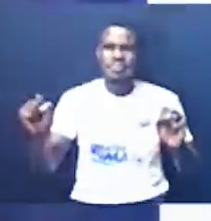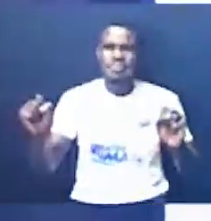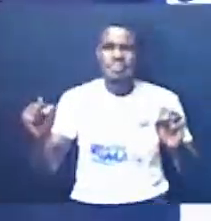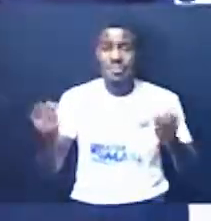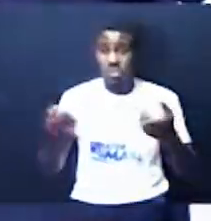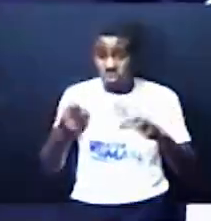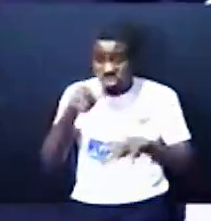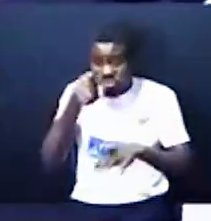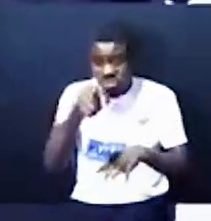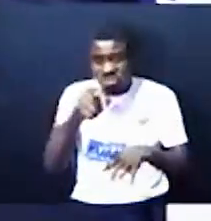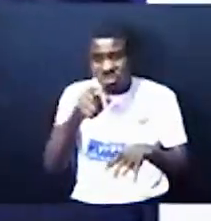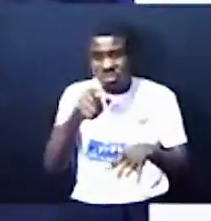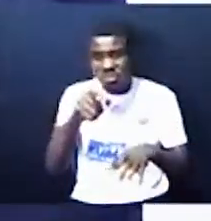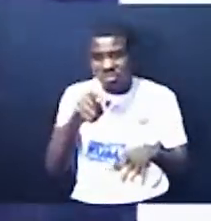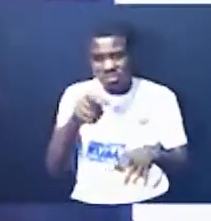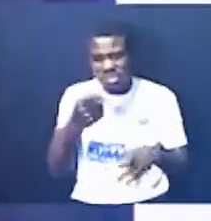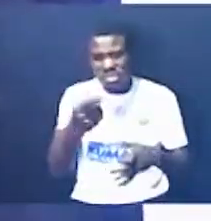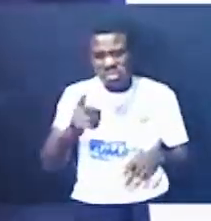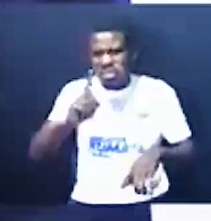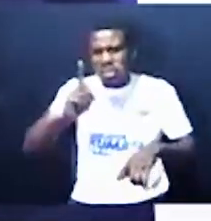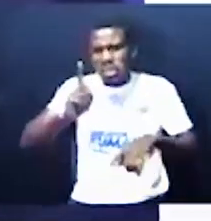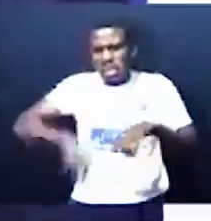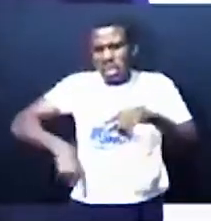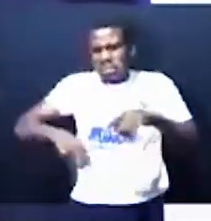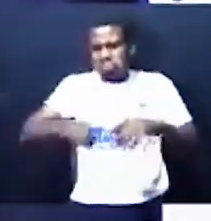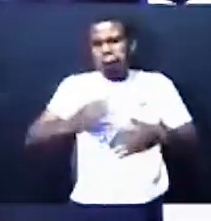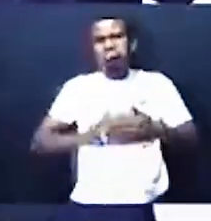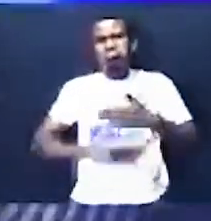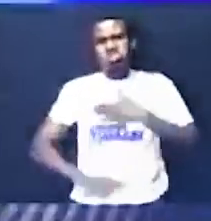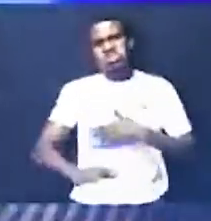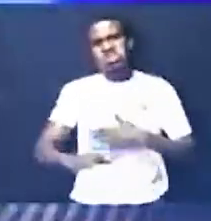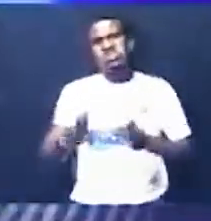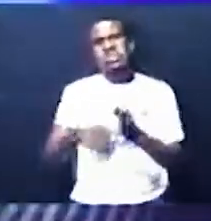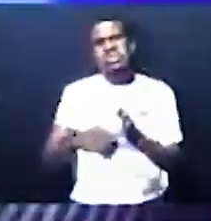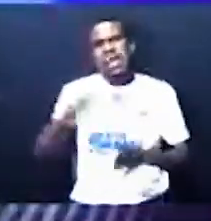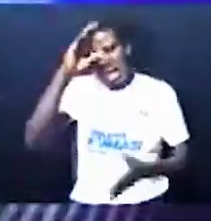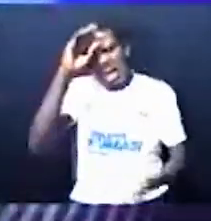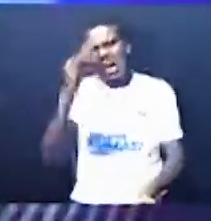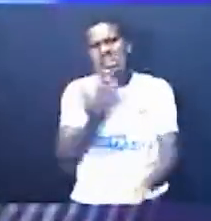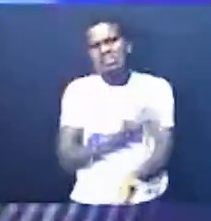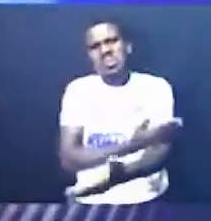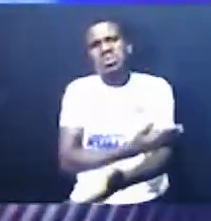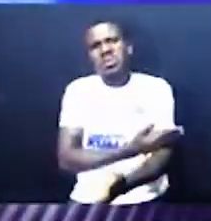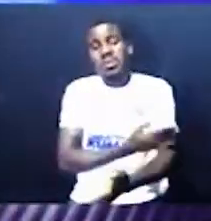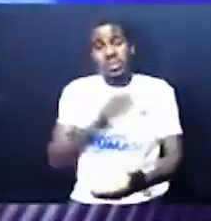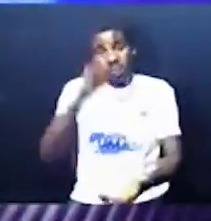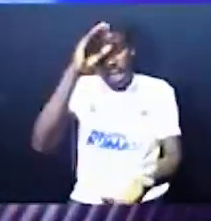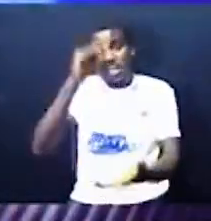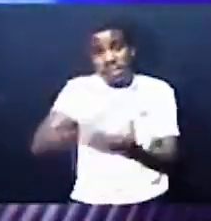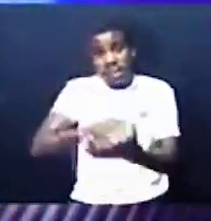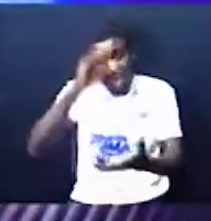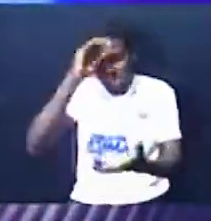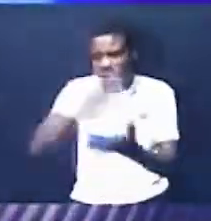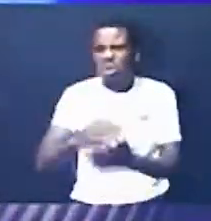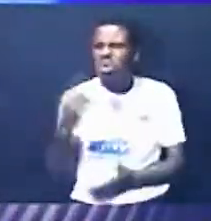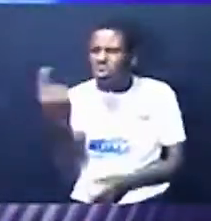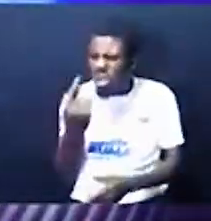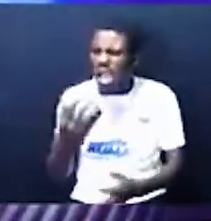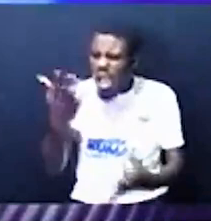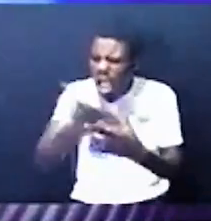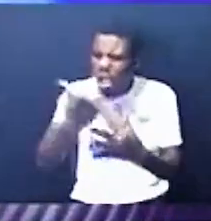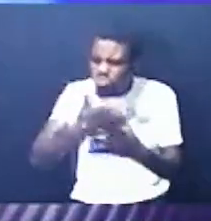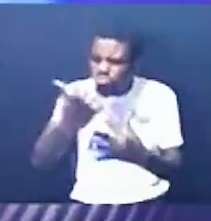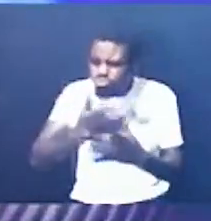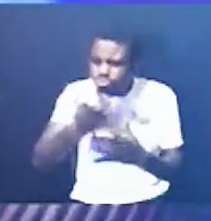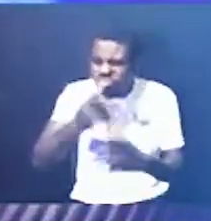God, when you are barren as a woman, and your husband is always tormenting you with divorce, on